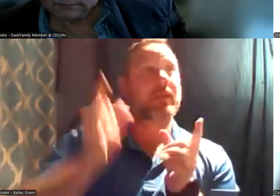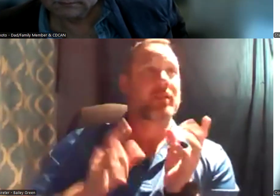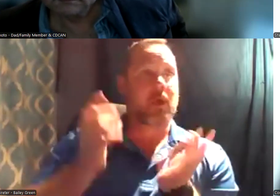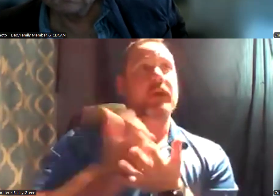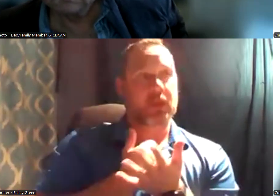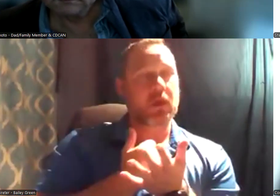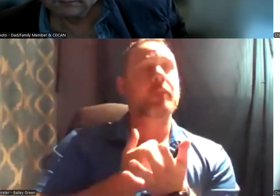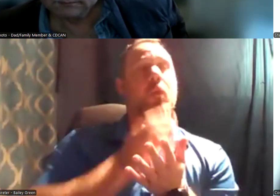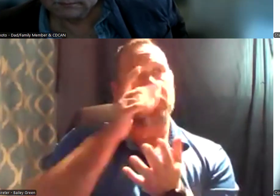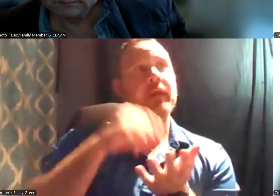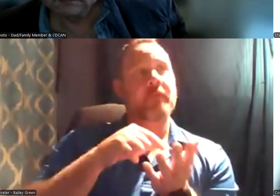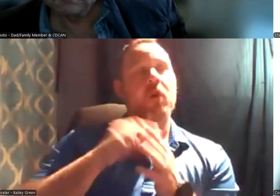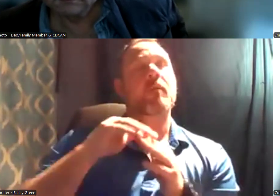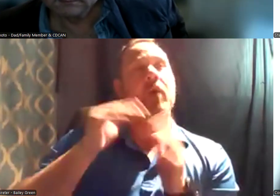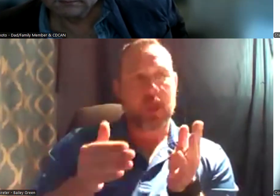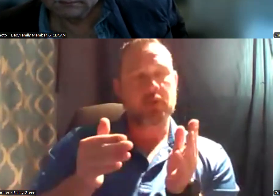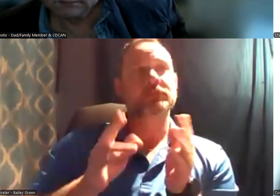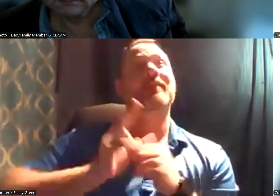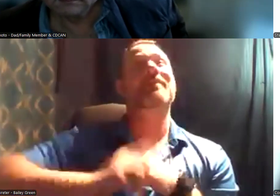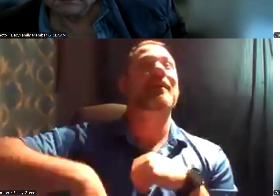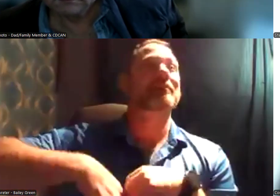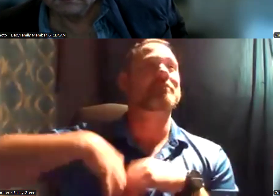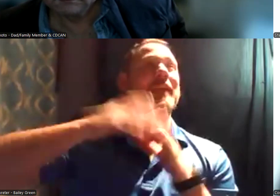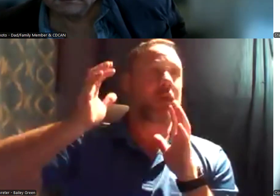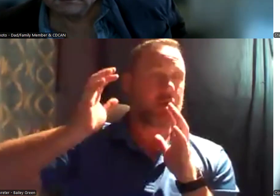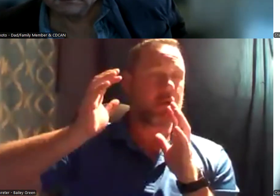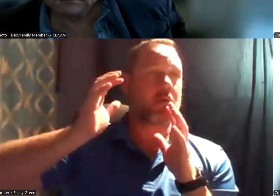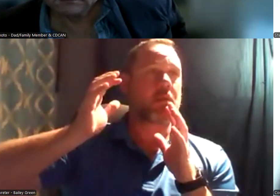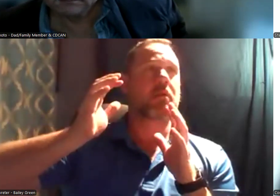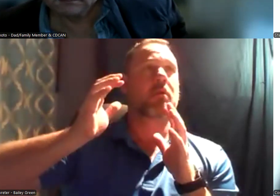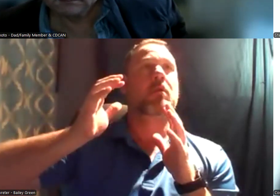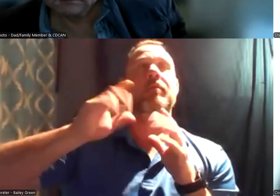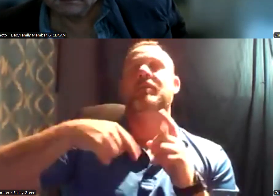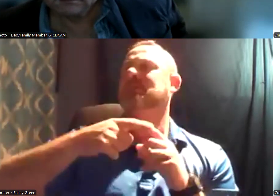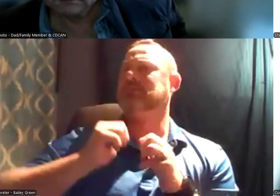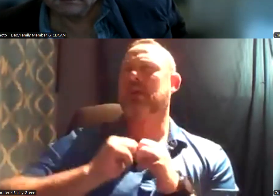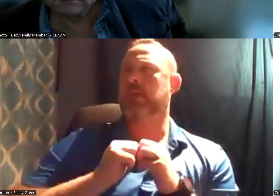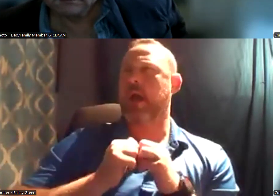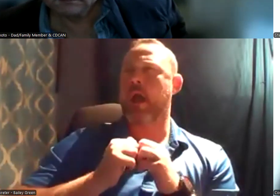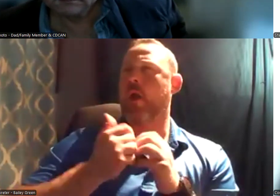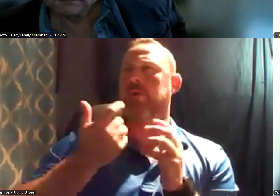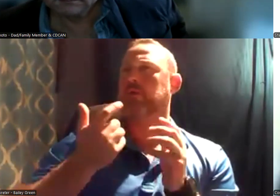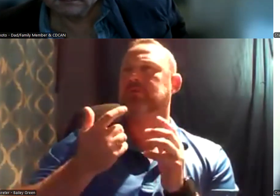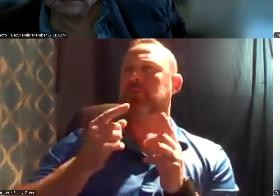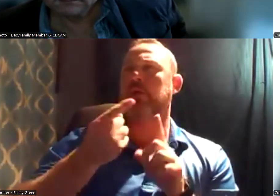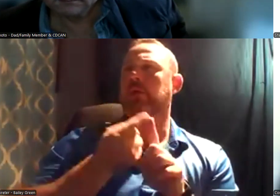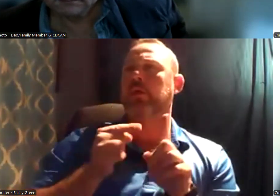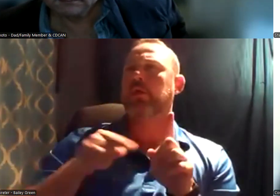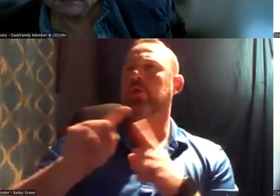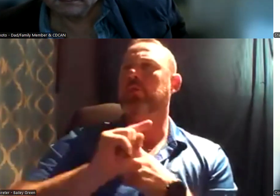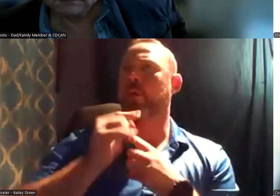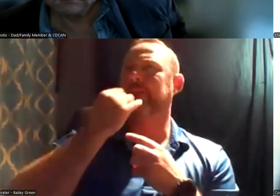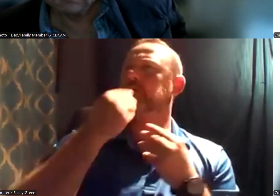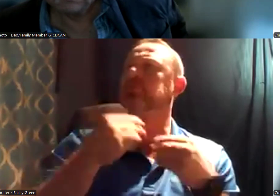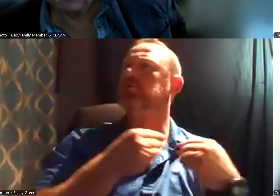is going to be affordable housing. They build it, and then there somehow or other there's a little loophole in there where if it's sold to